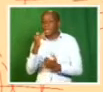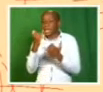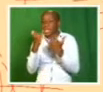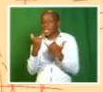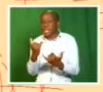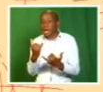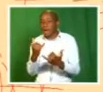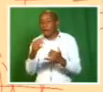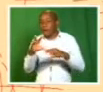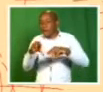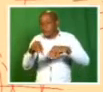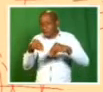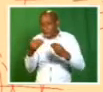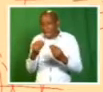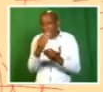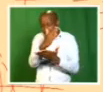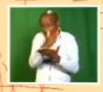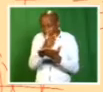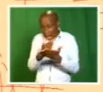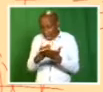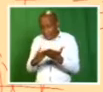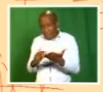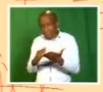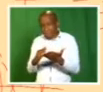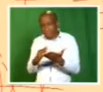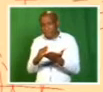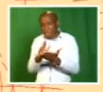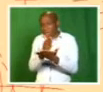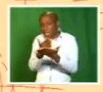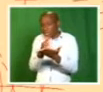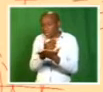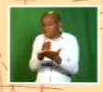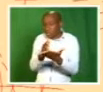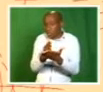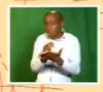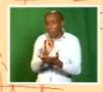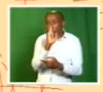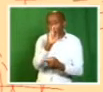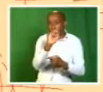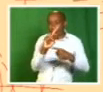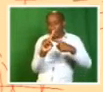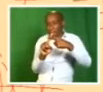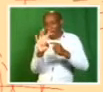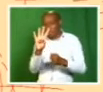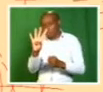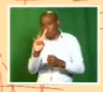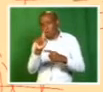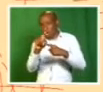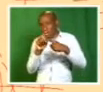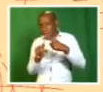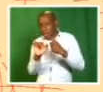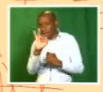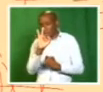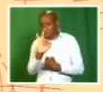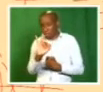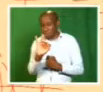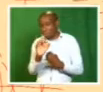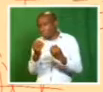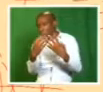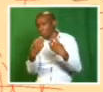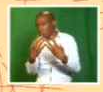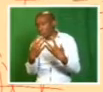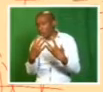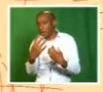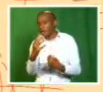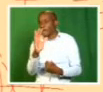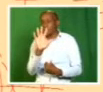mean of 1 and 4. The mean of 1 and 4 is 1 plus 4 divided by 2, and this gives us